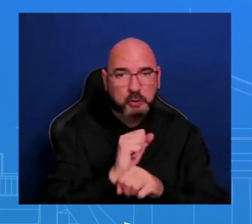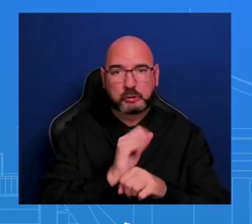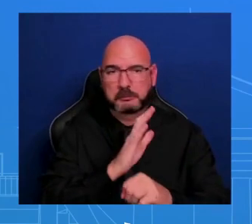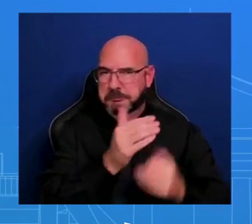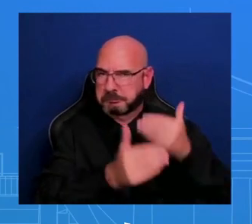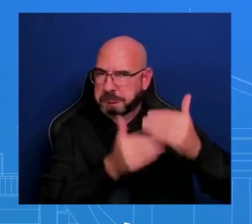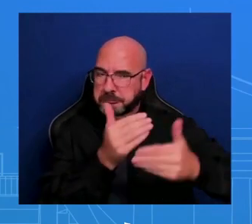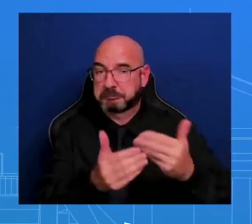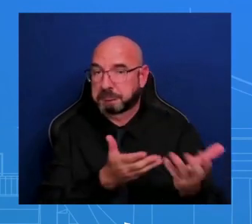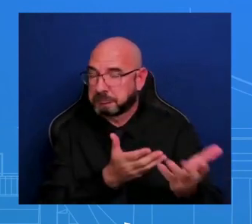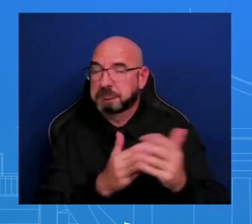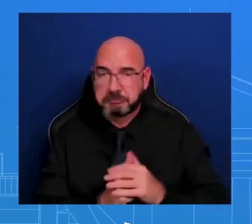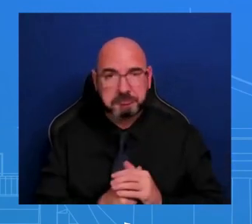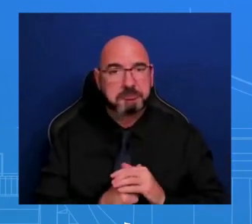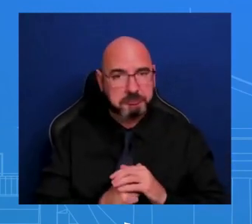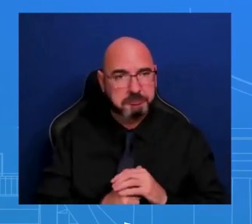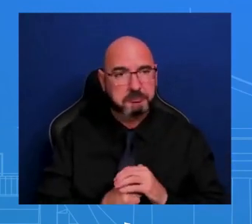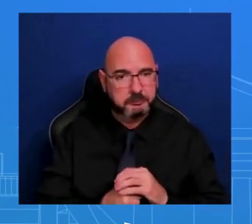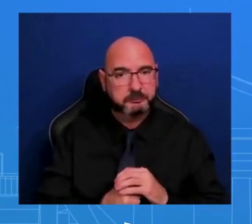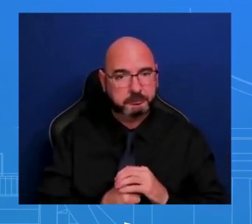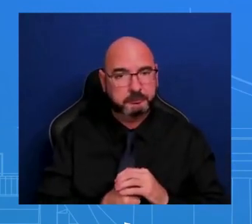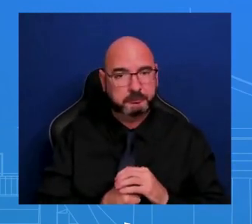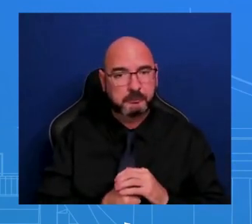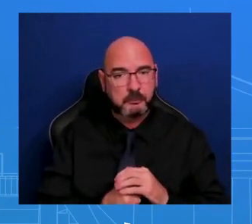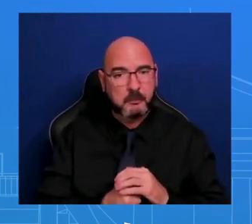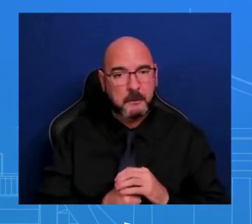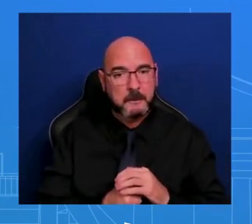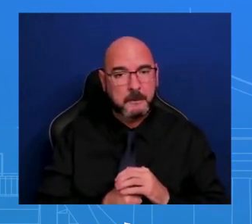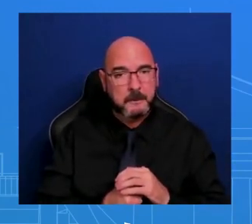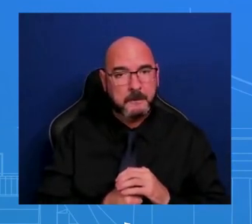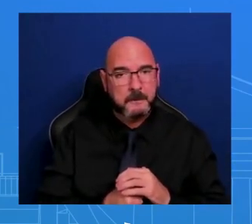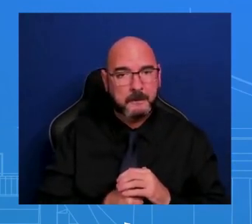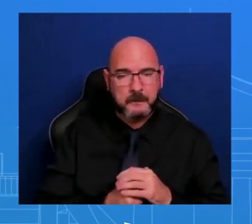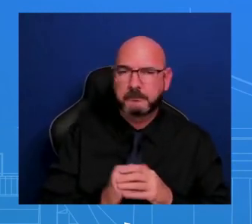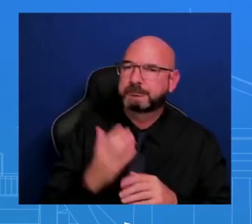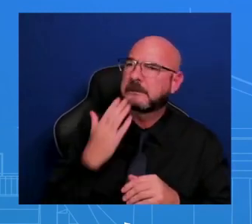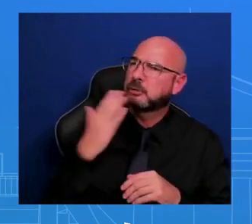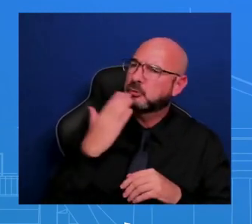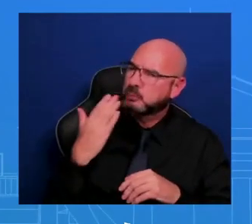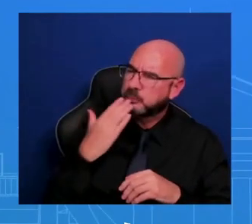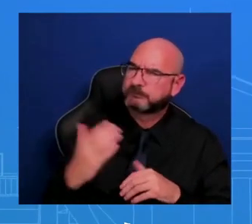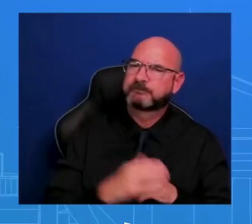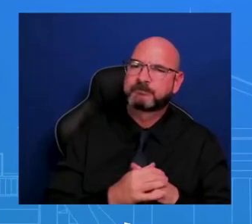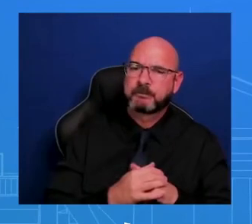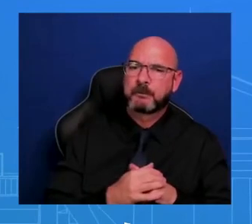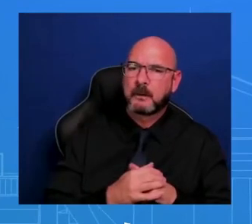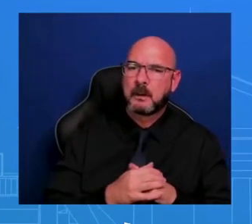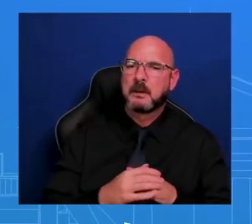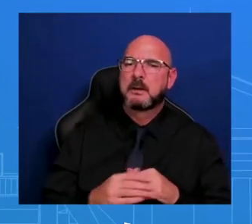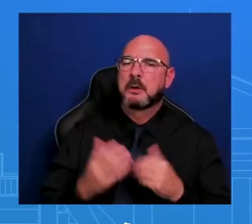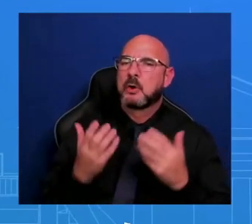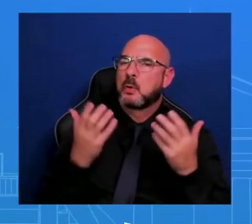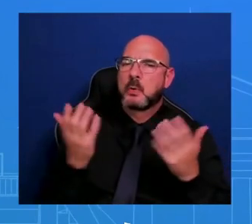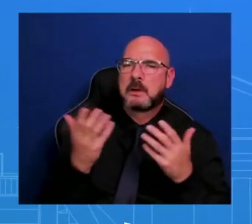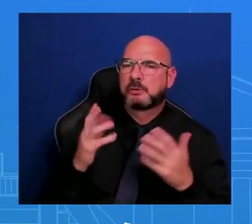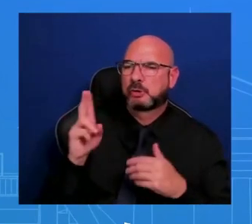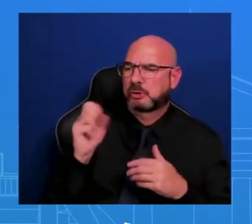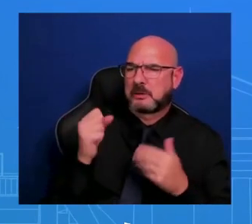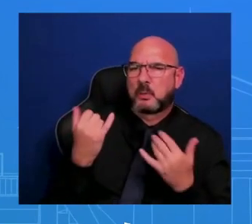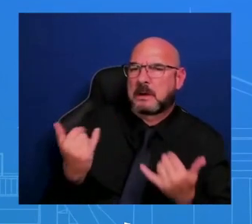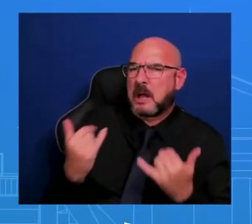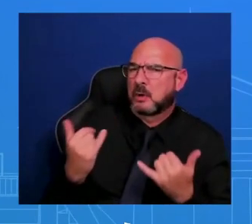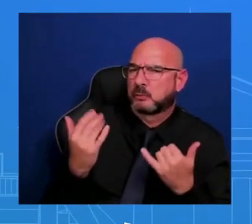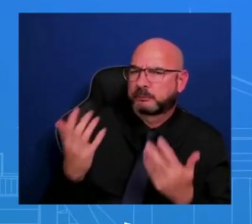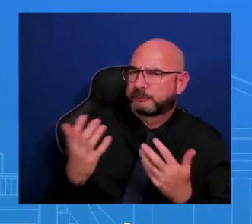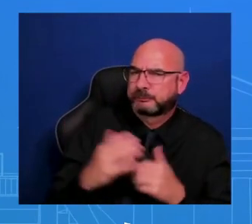you. So two questions. Can you tell us specifically what the U.S. government is doing right now to get Palestinian Americans out of Gaza? Because